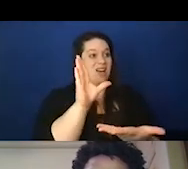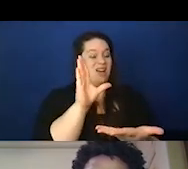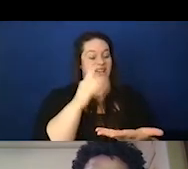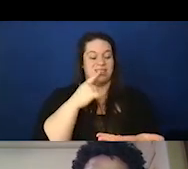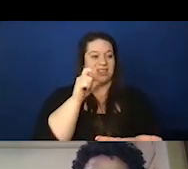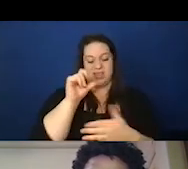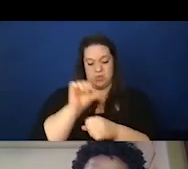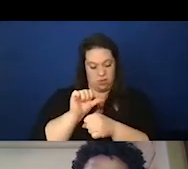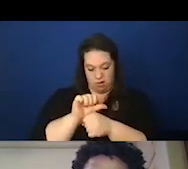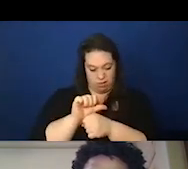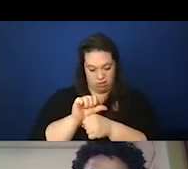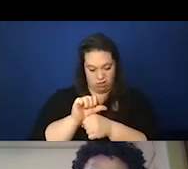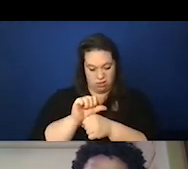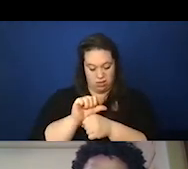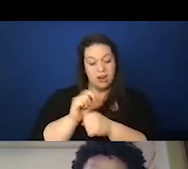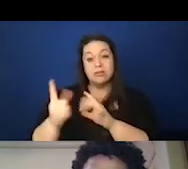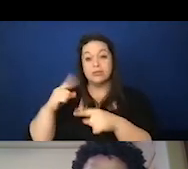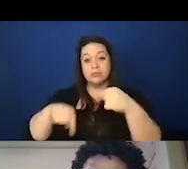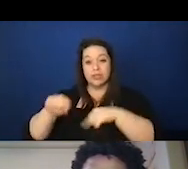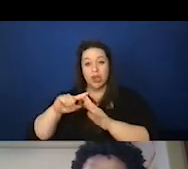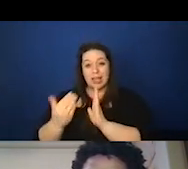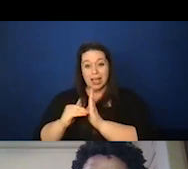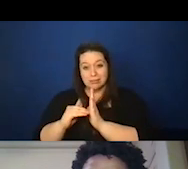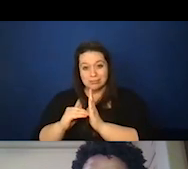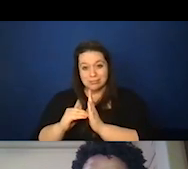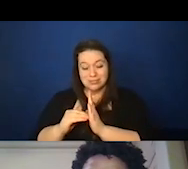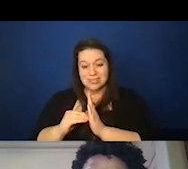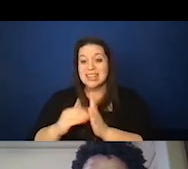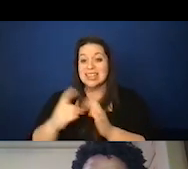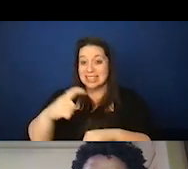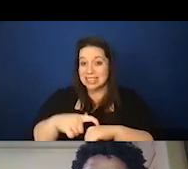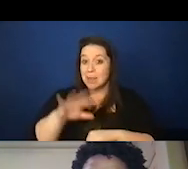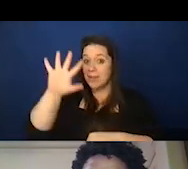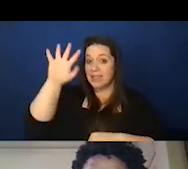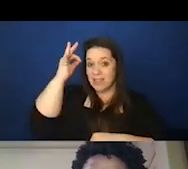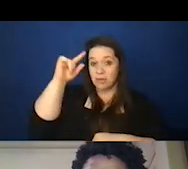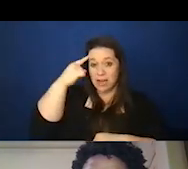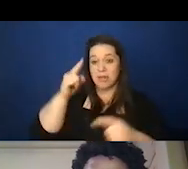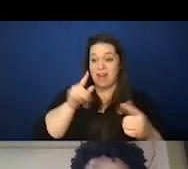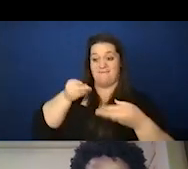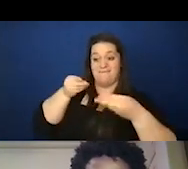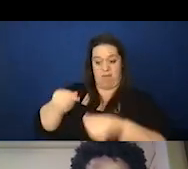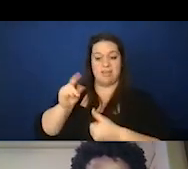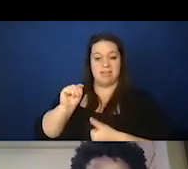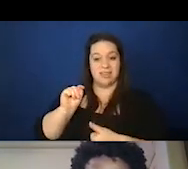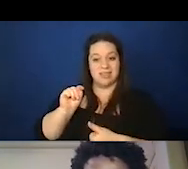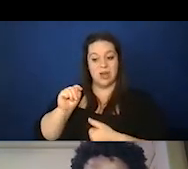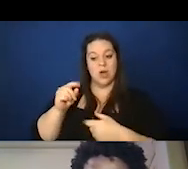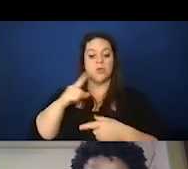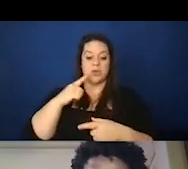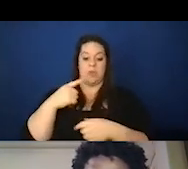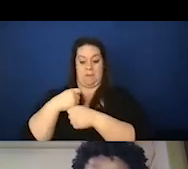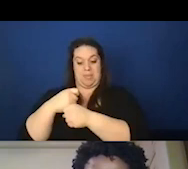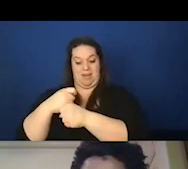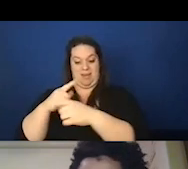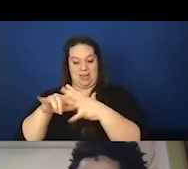have to go away. This time, the federal government funded it. So they're making the vaccine at the same time that you're